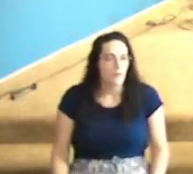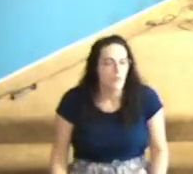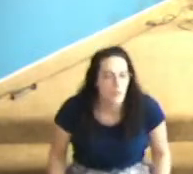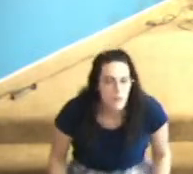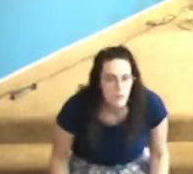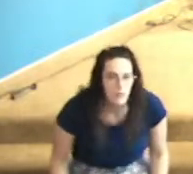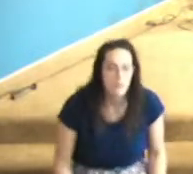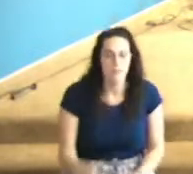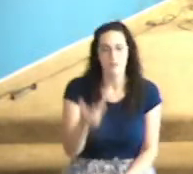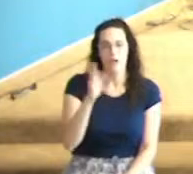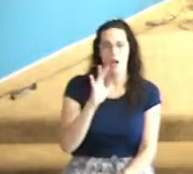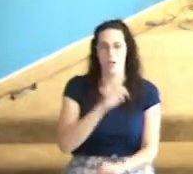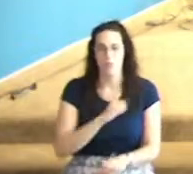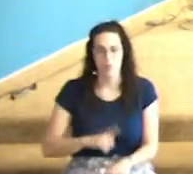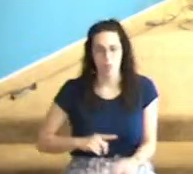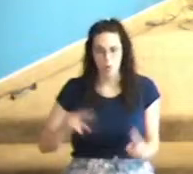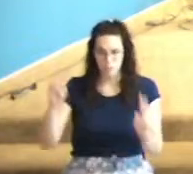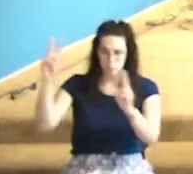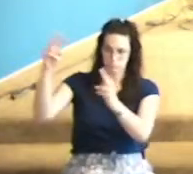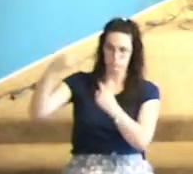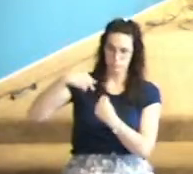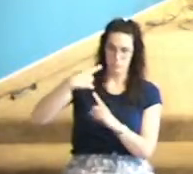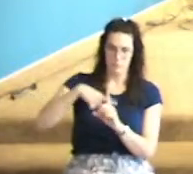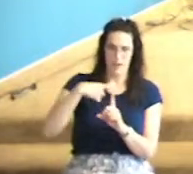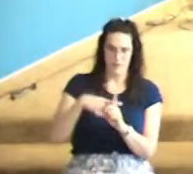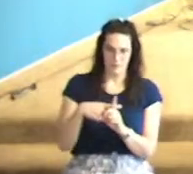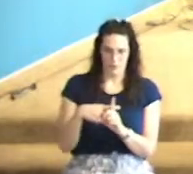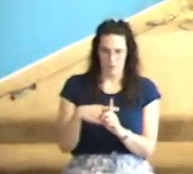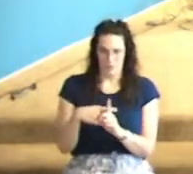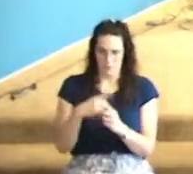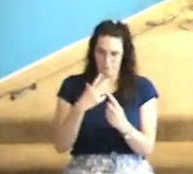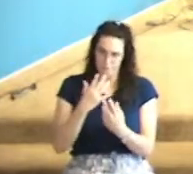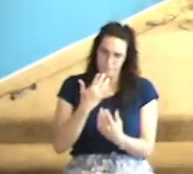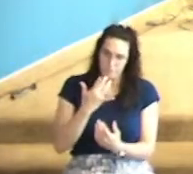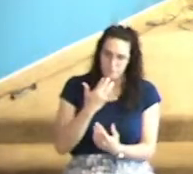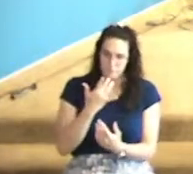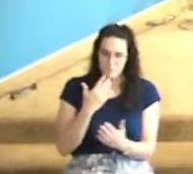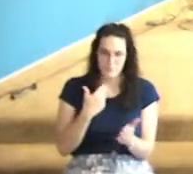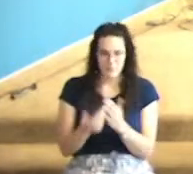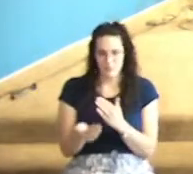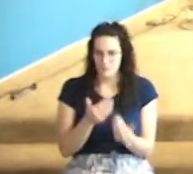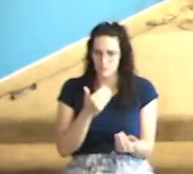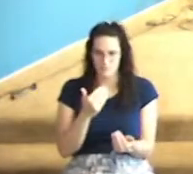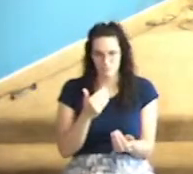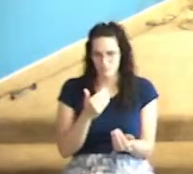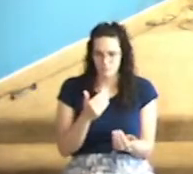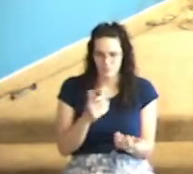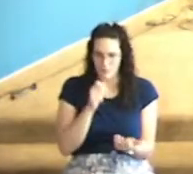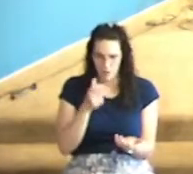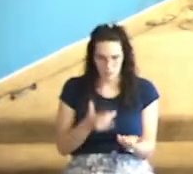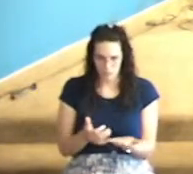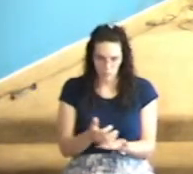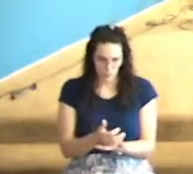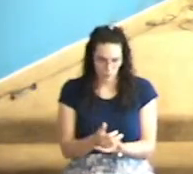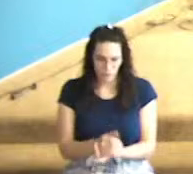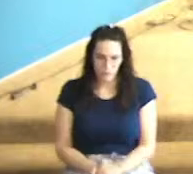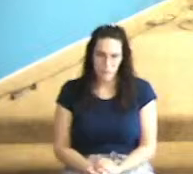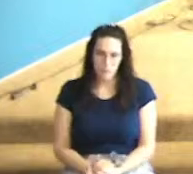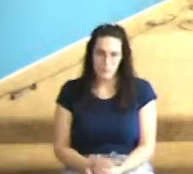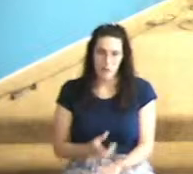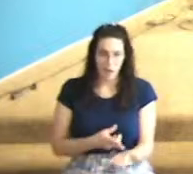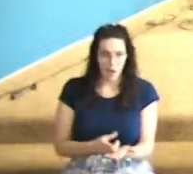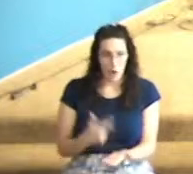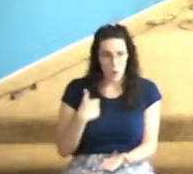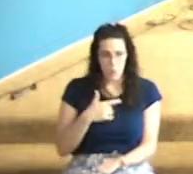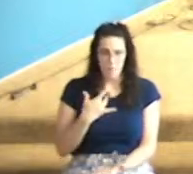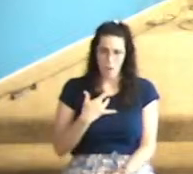God, the Lord, looks with favor on us even when we don't deserve it. But let's be honest. We think we have a pretty